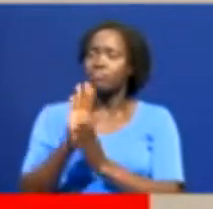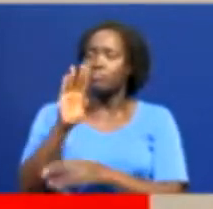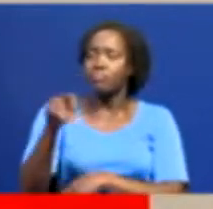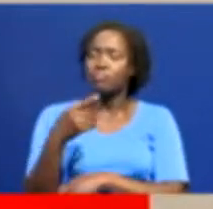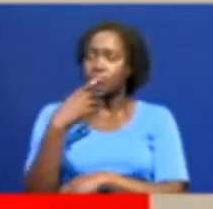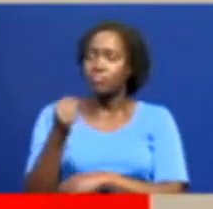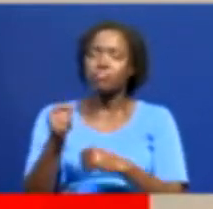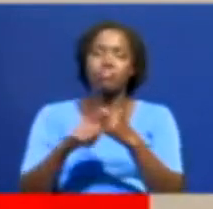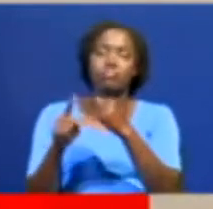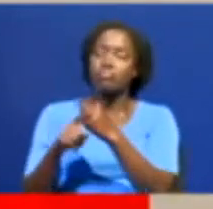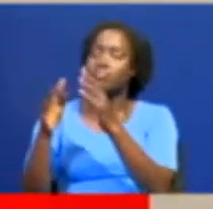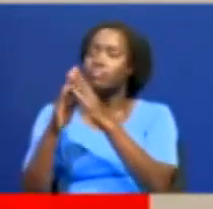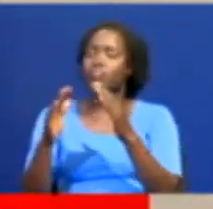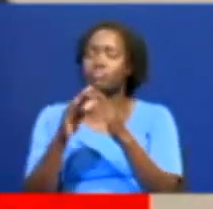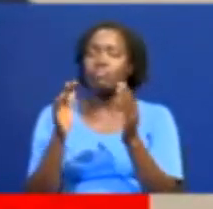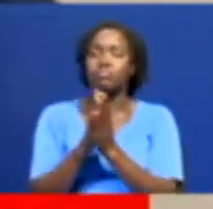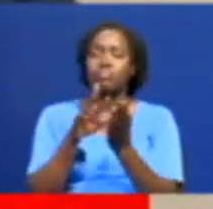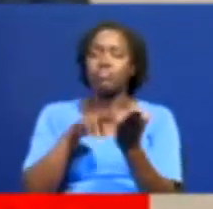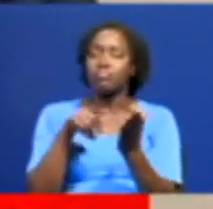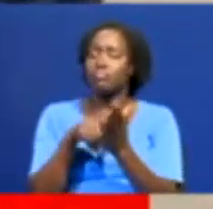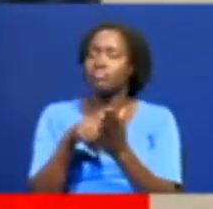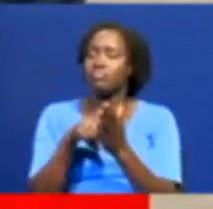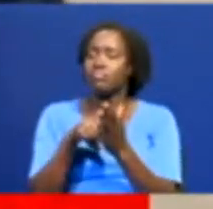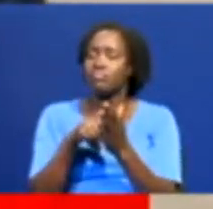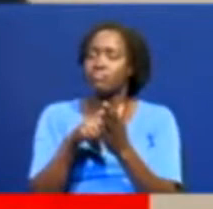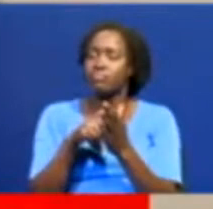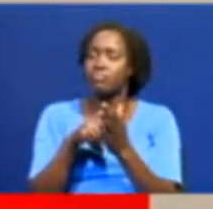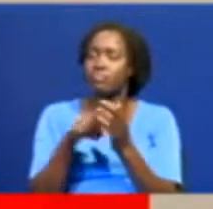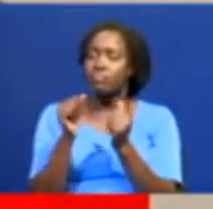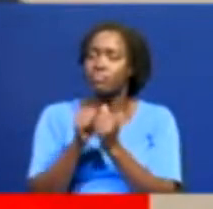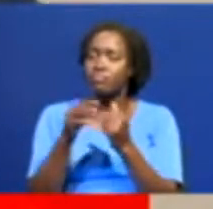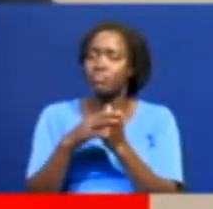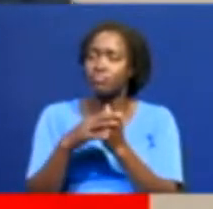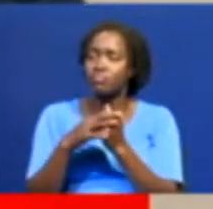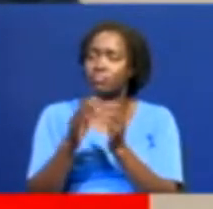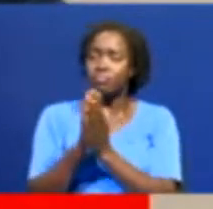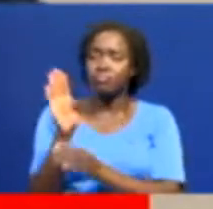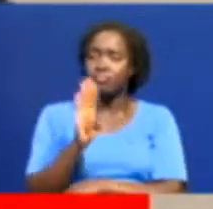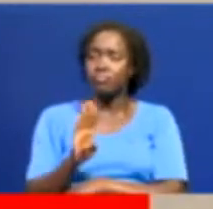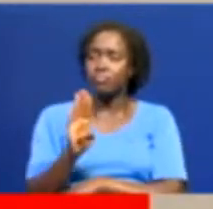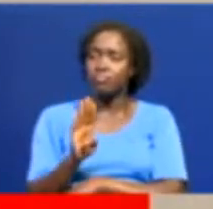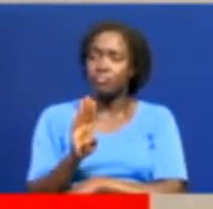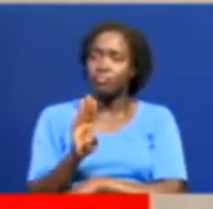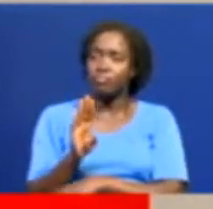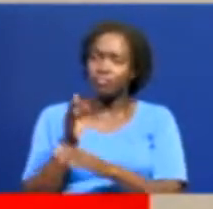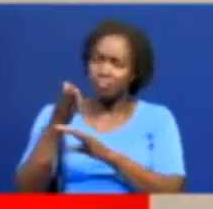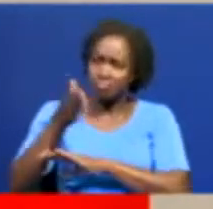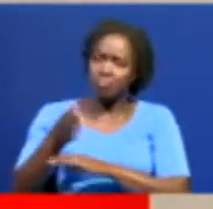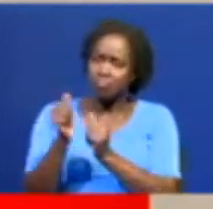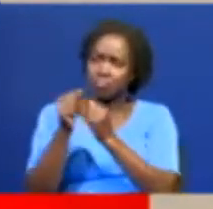4,566 units, and the project will cost 18 billion over 18